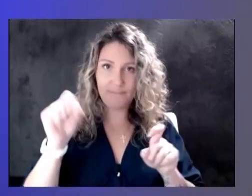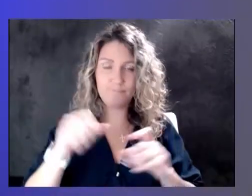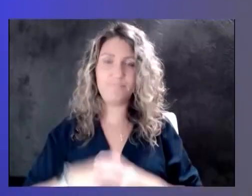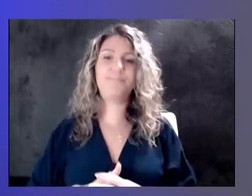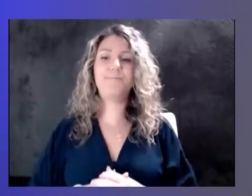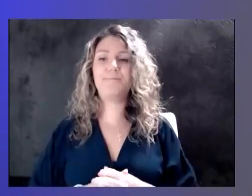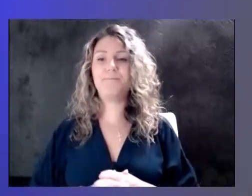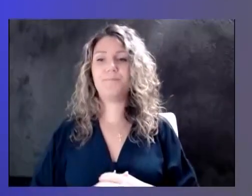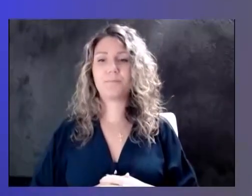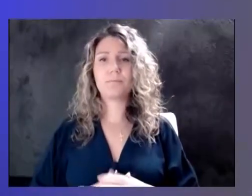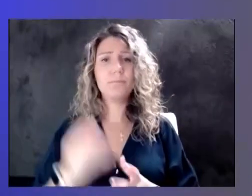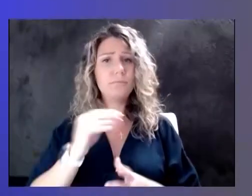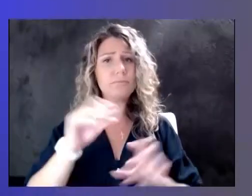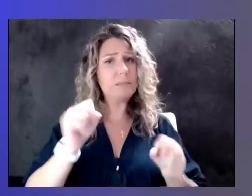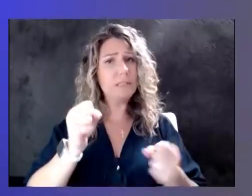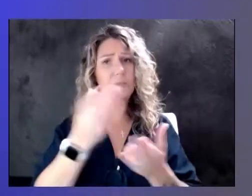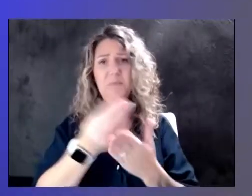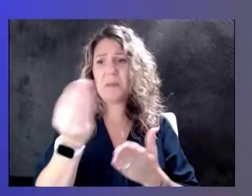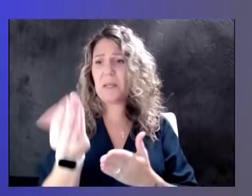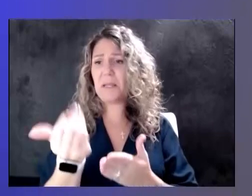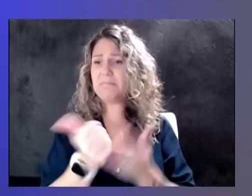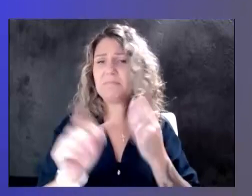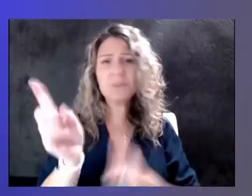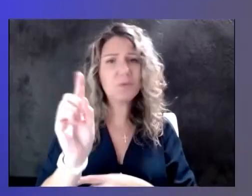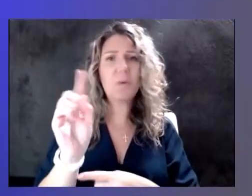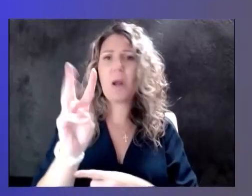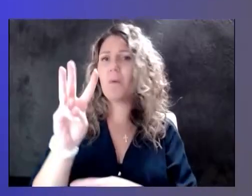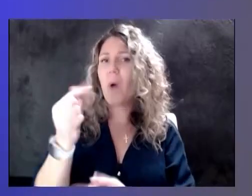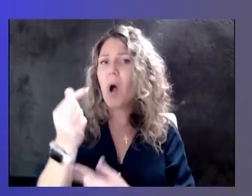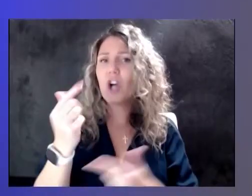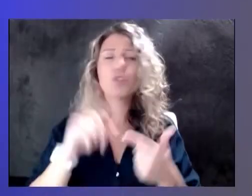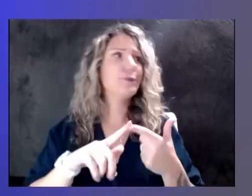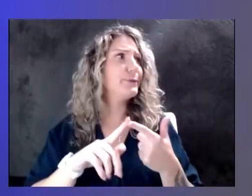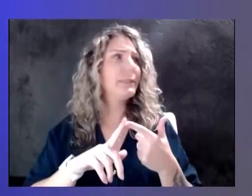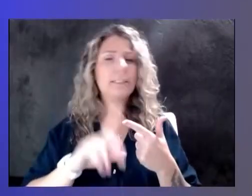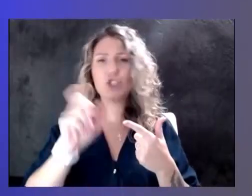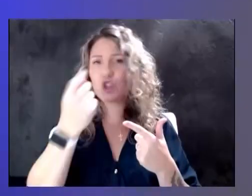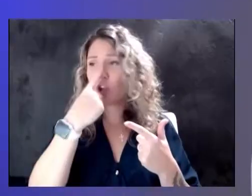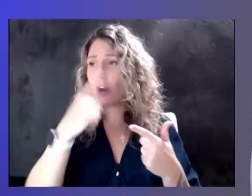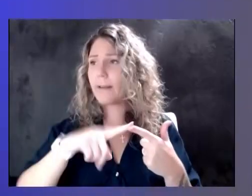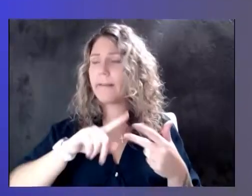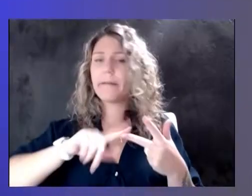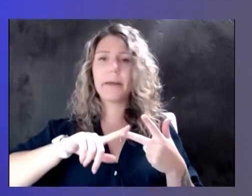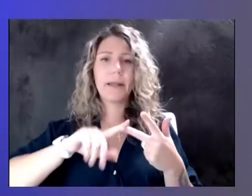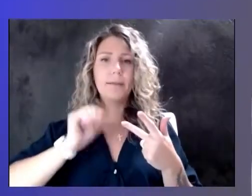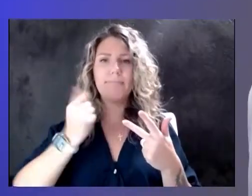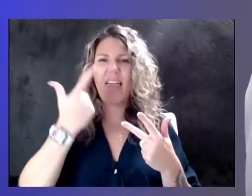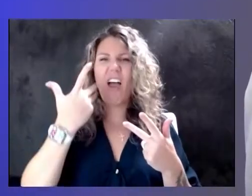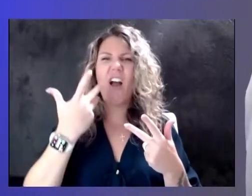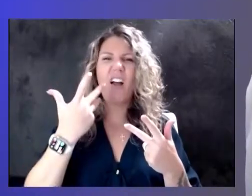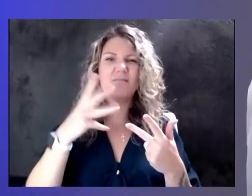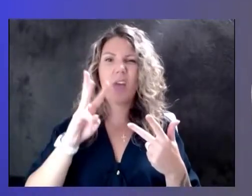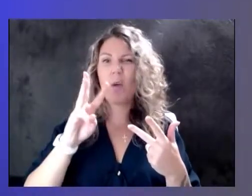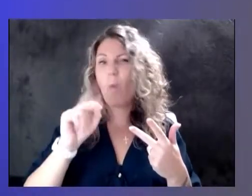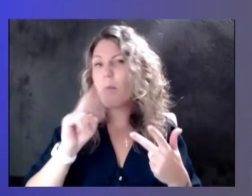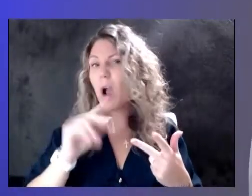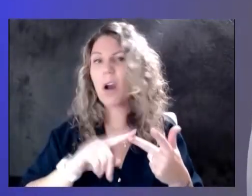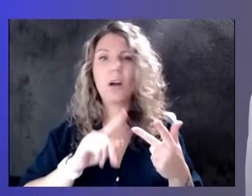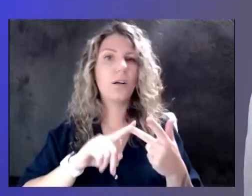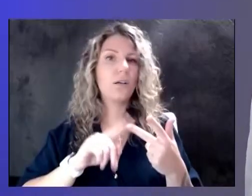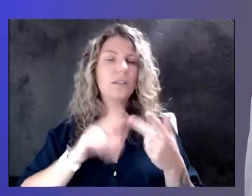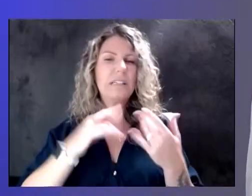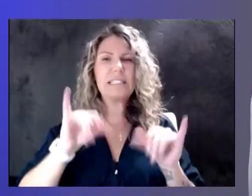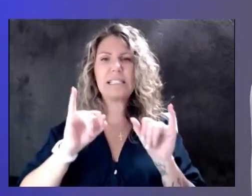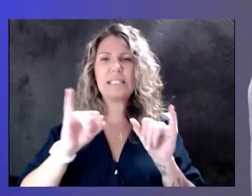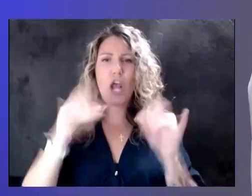get them. You can get them at Walgreens. You can get them, I believe, at Target. I think you can get them at a lot of your standard, probably Walmart, your standard retails. They have 2 of